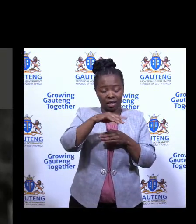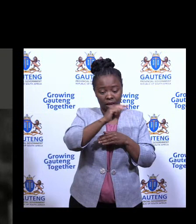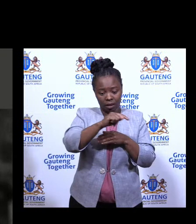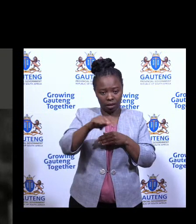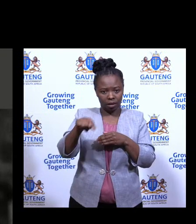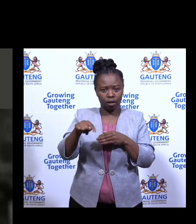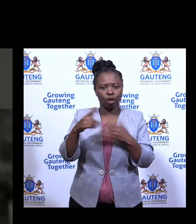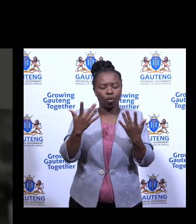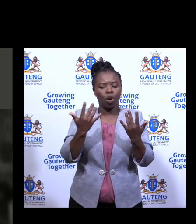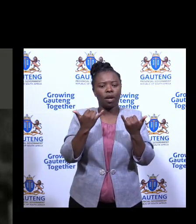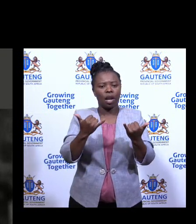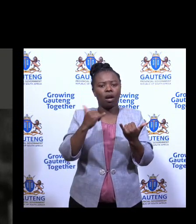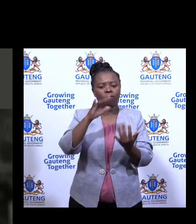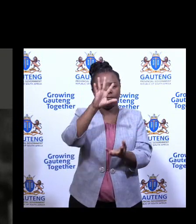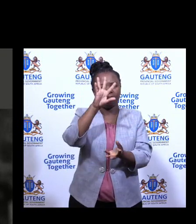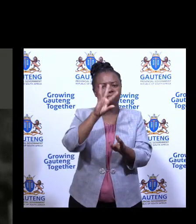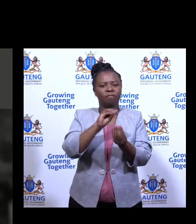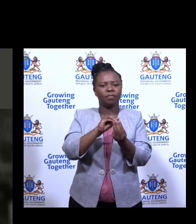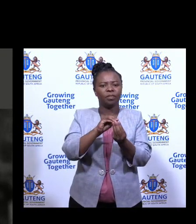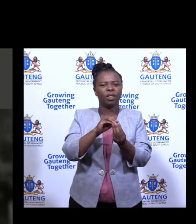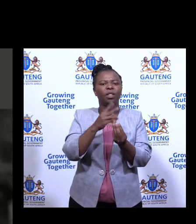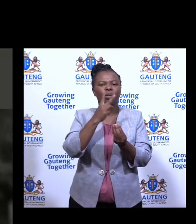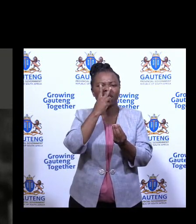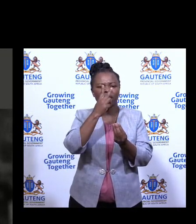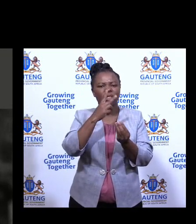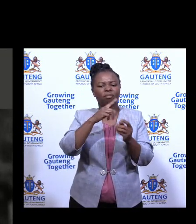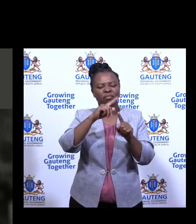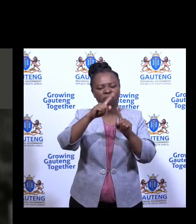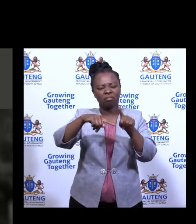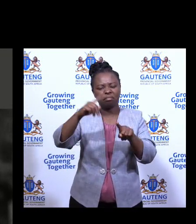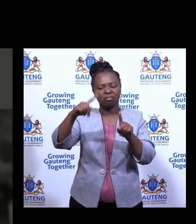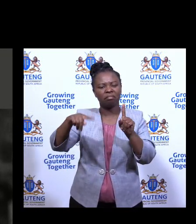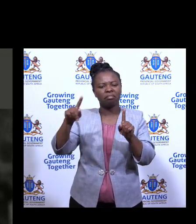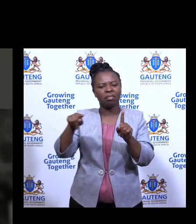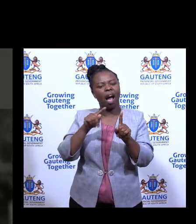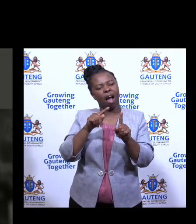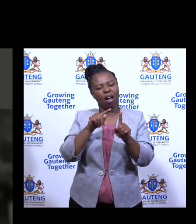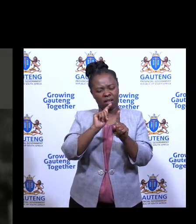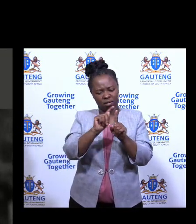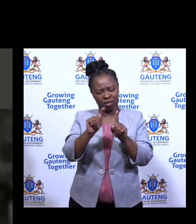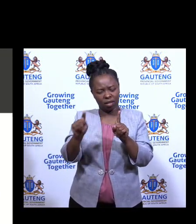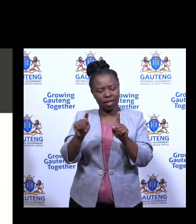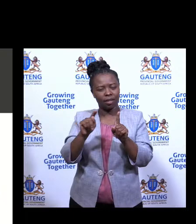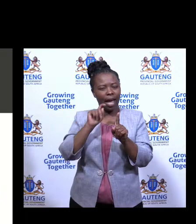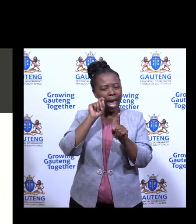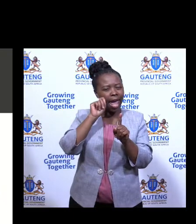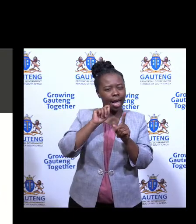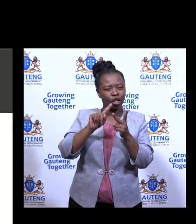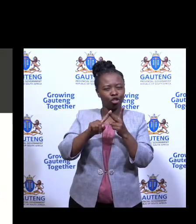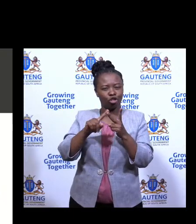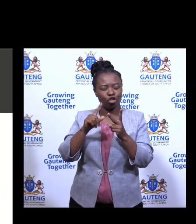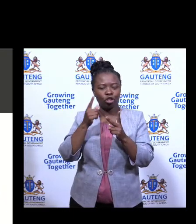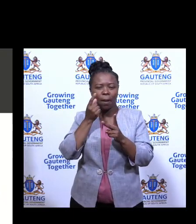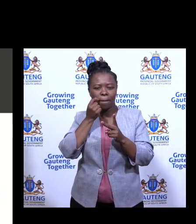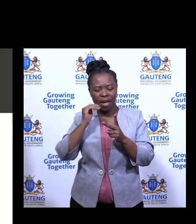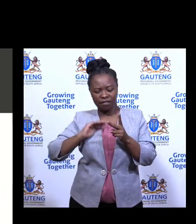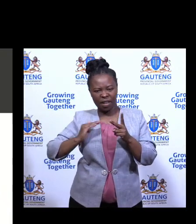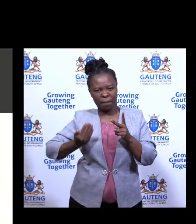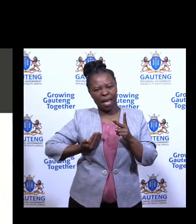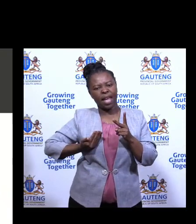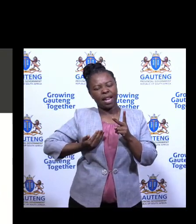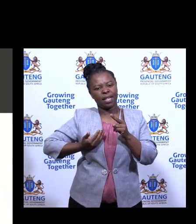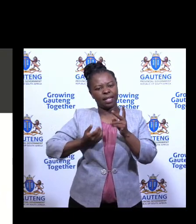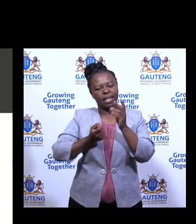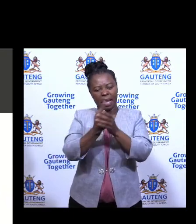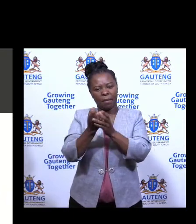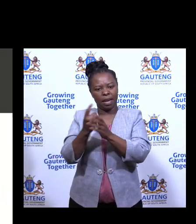to conclude with is we've seen some really interesting trends and stuff that are worth noting around age and gender and how COVID has manifest. So